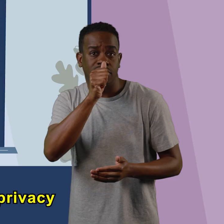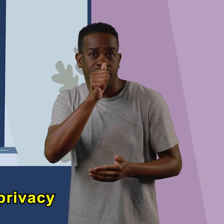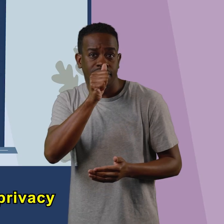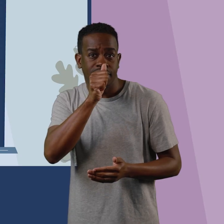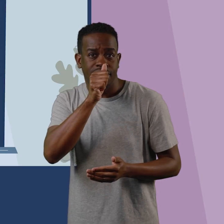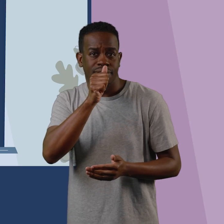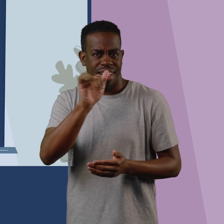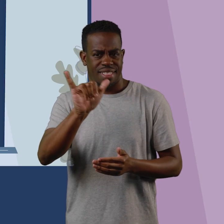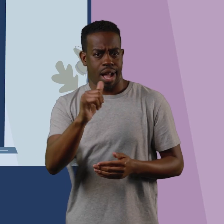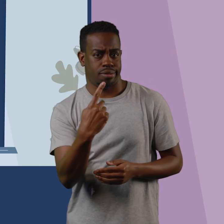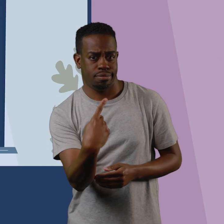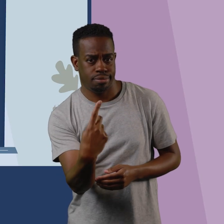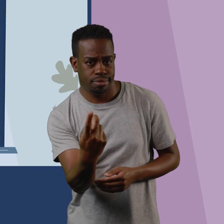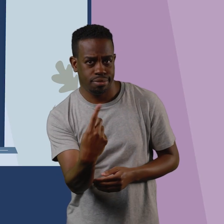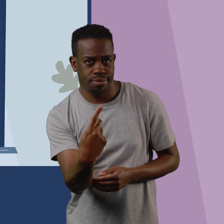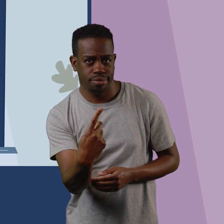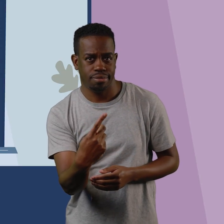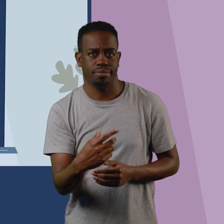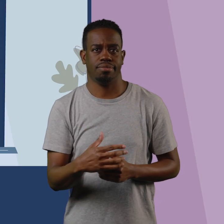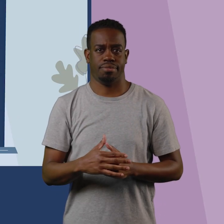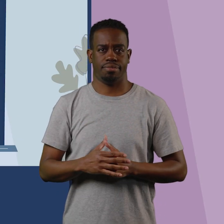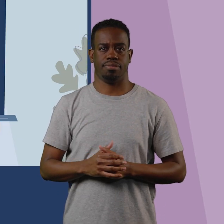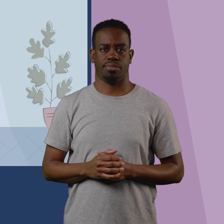to privacy as you or me.